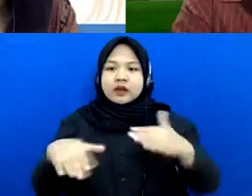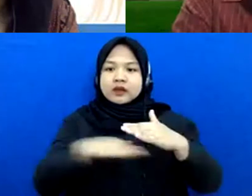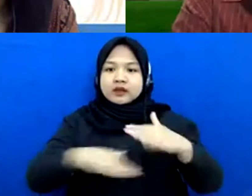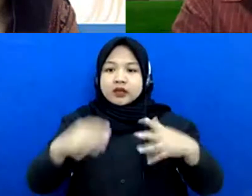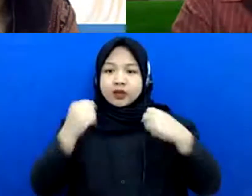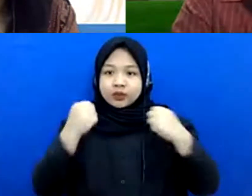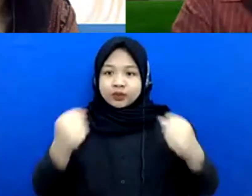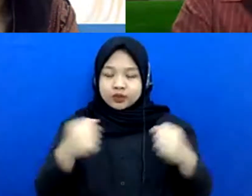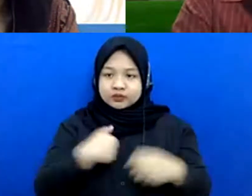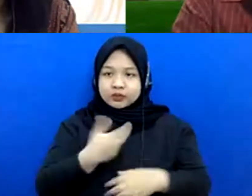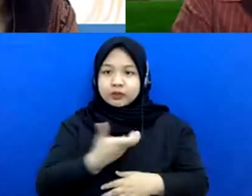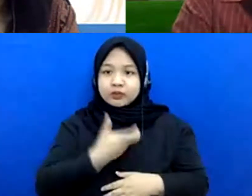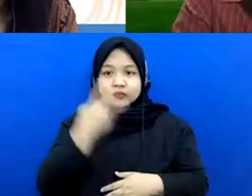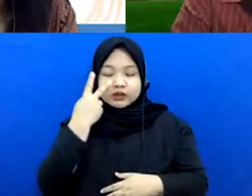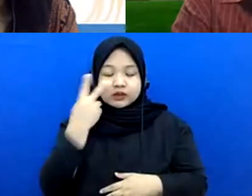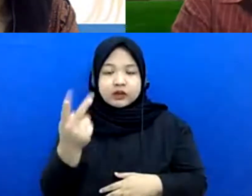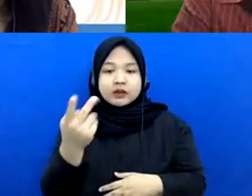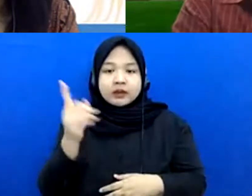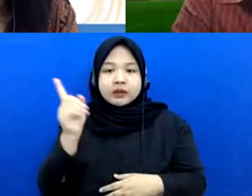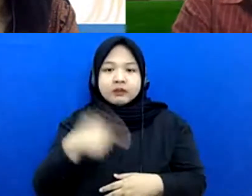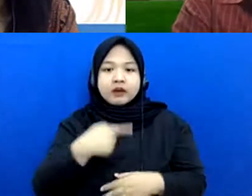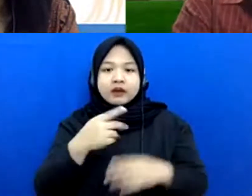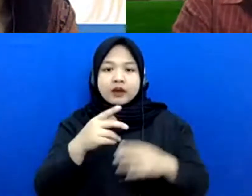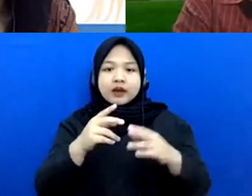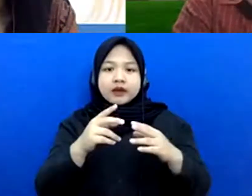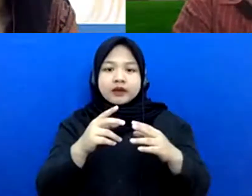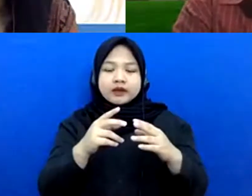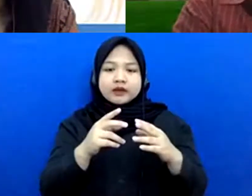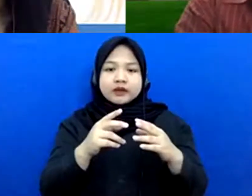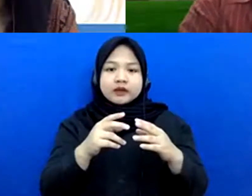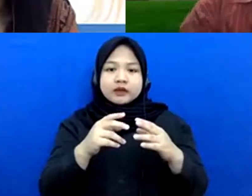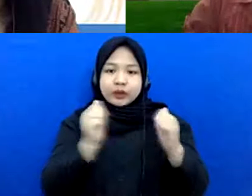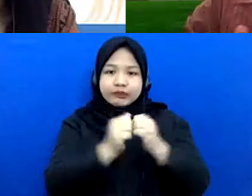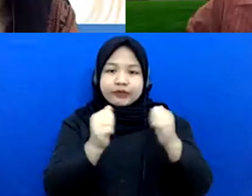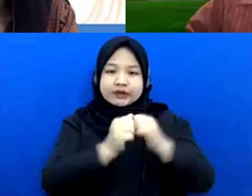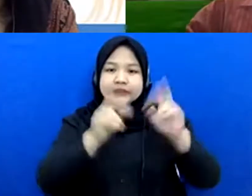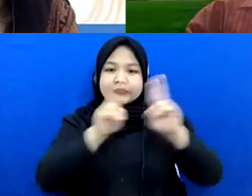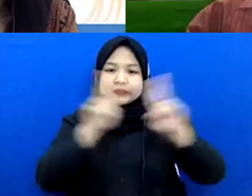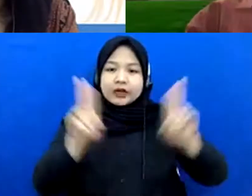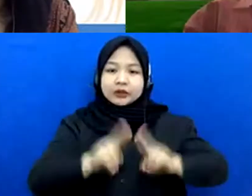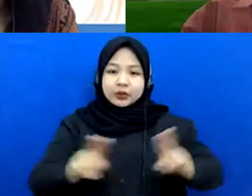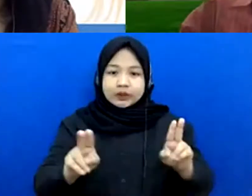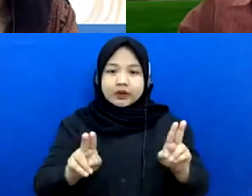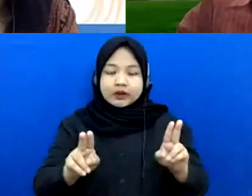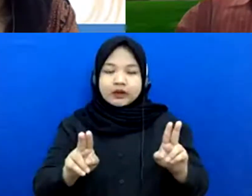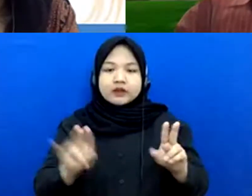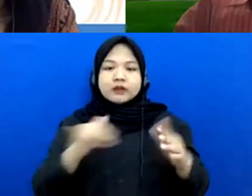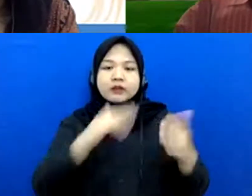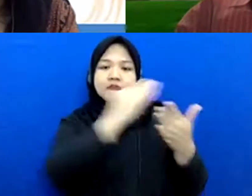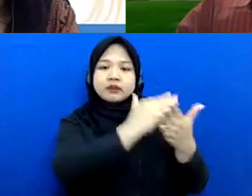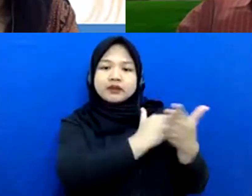I really liked the way that you used the international conventions and policies